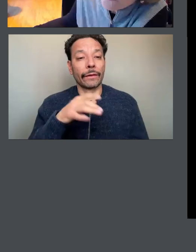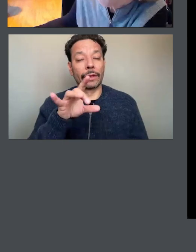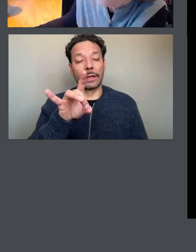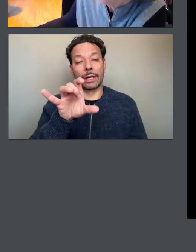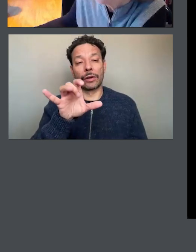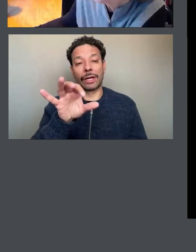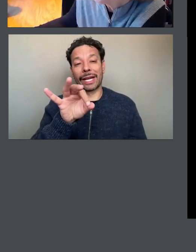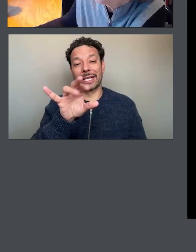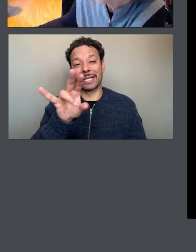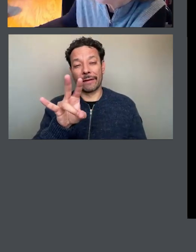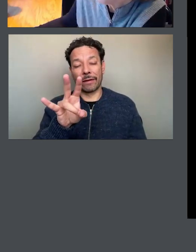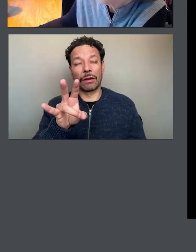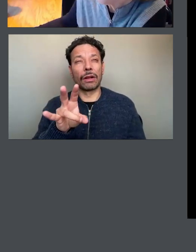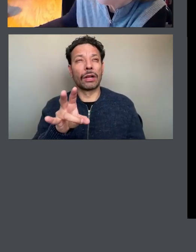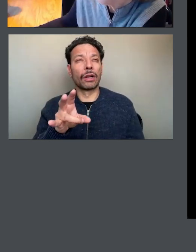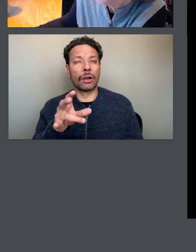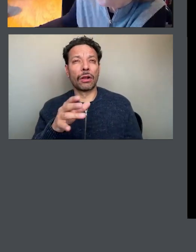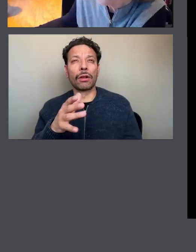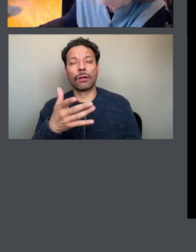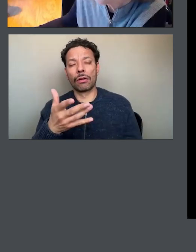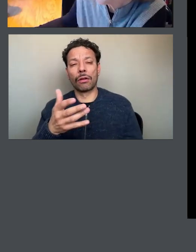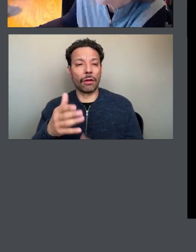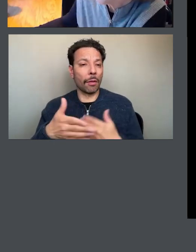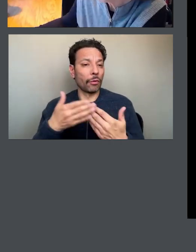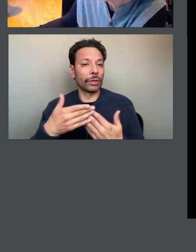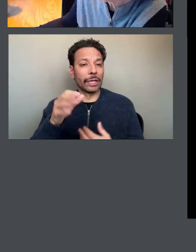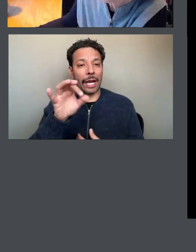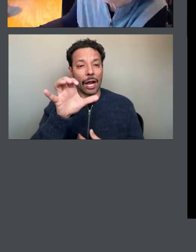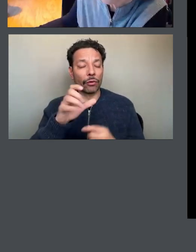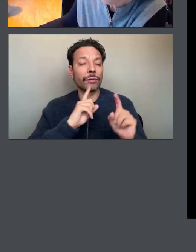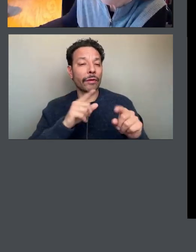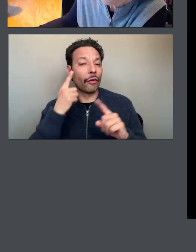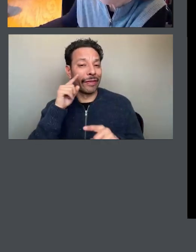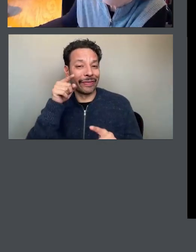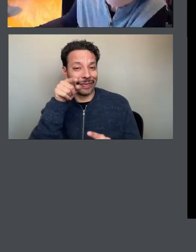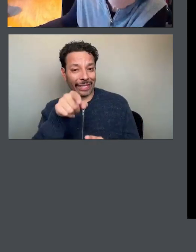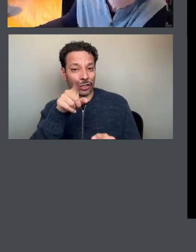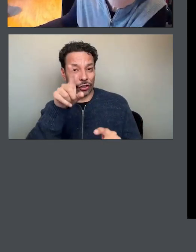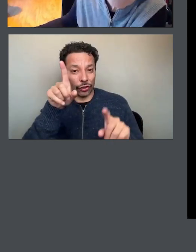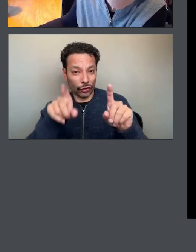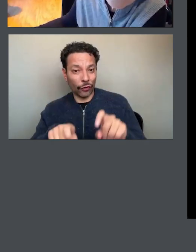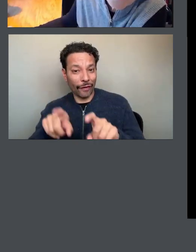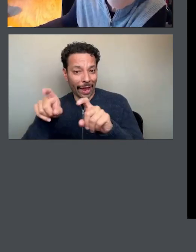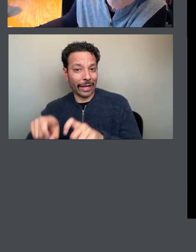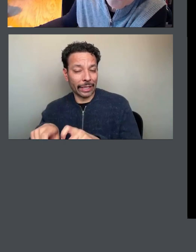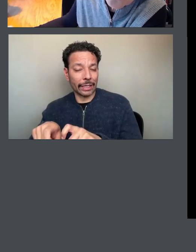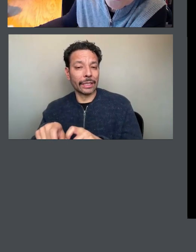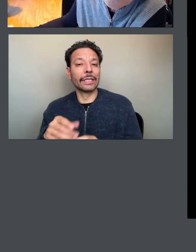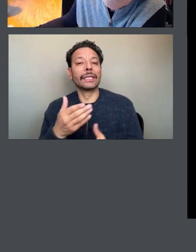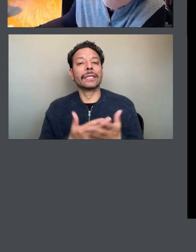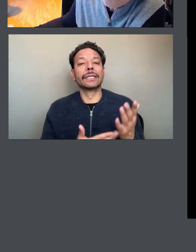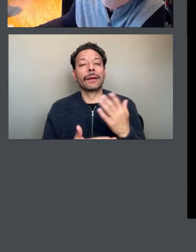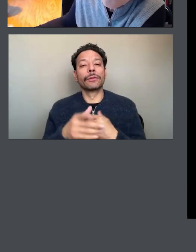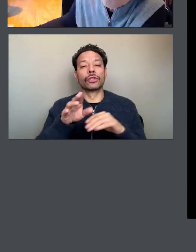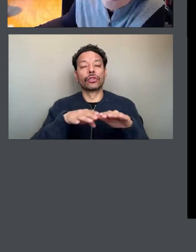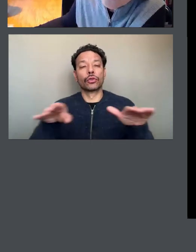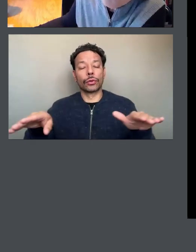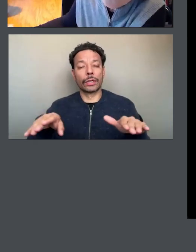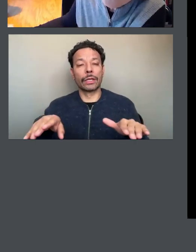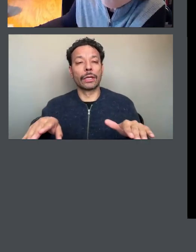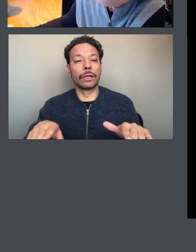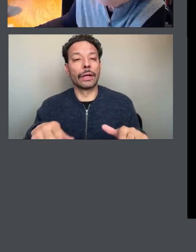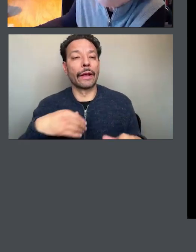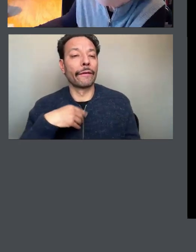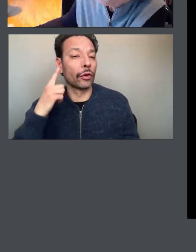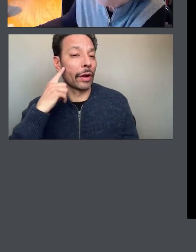897, almost 900 responses for this particular survey because some of the children with unilateral